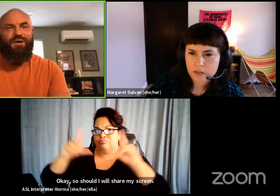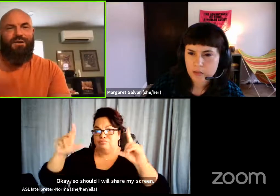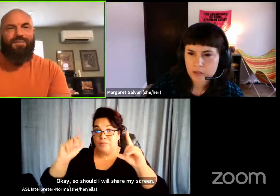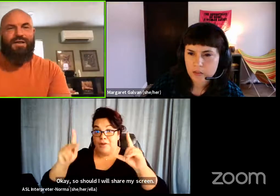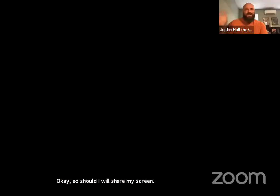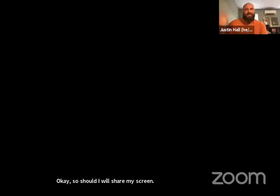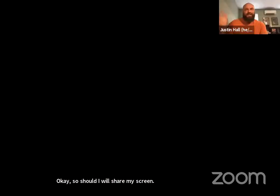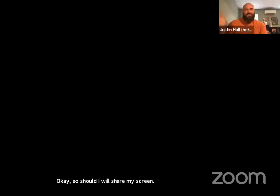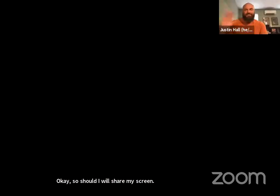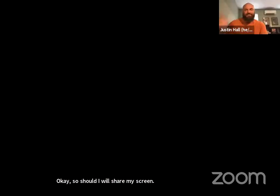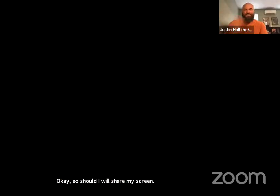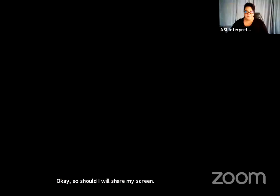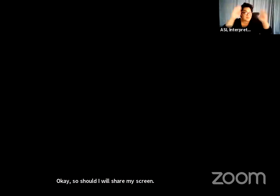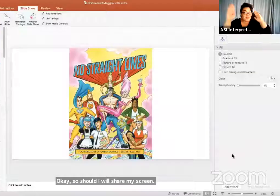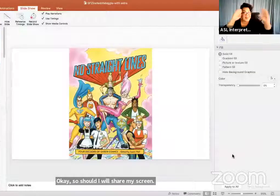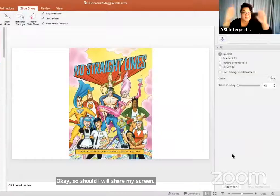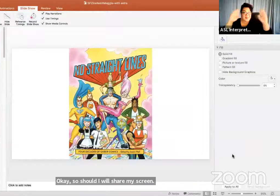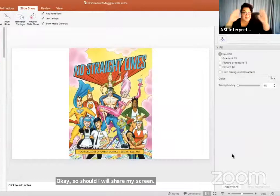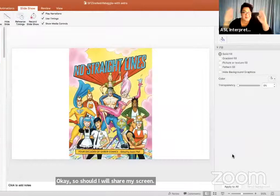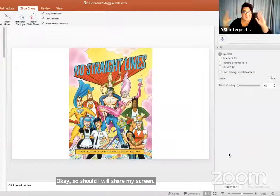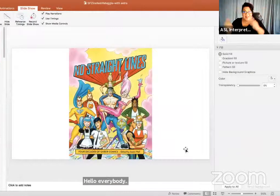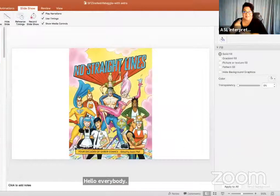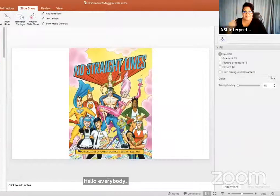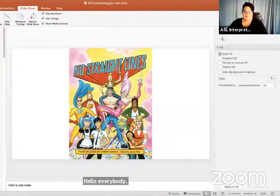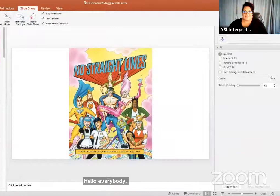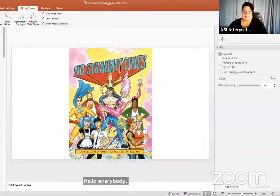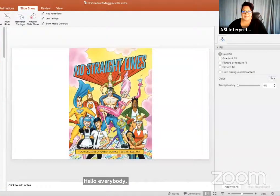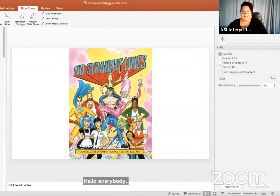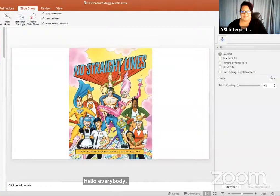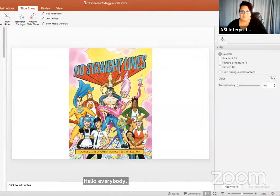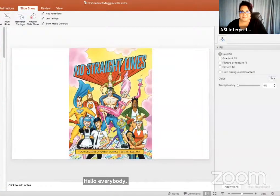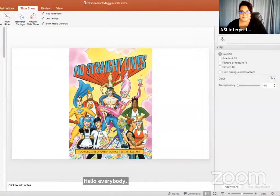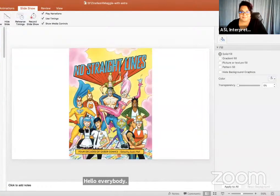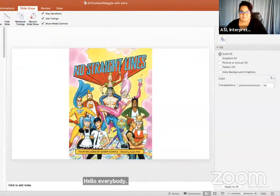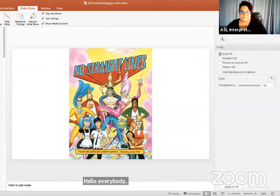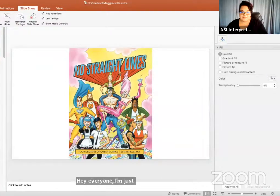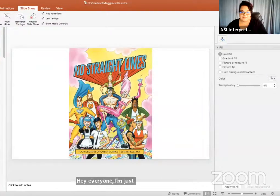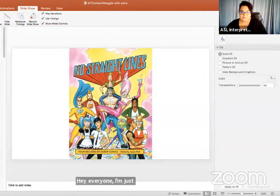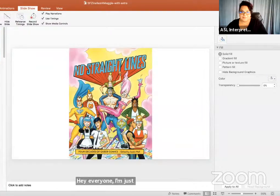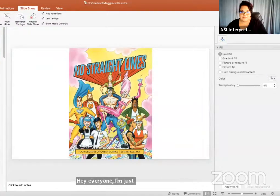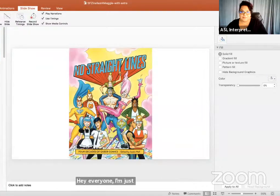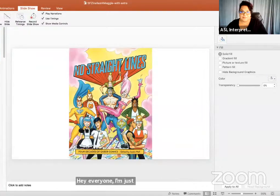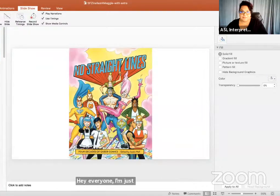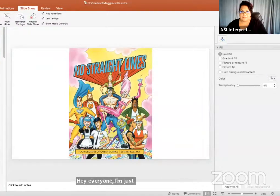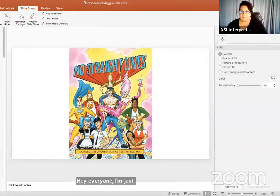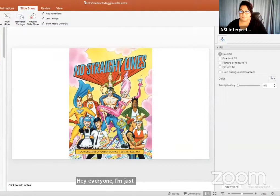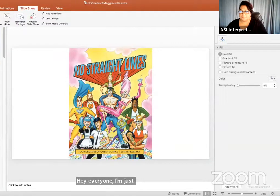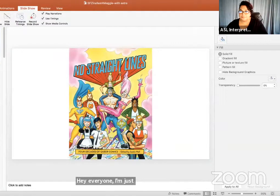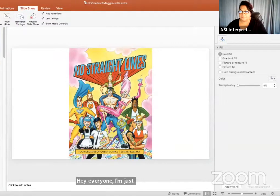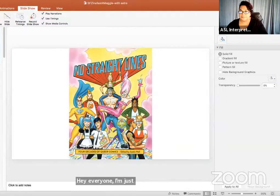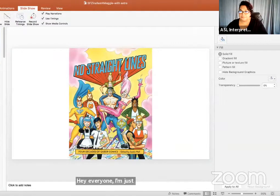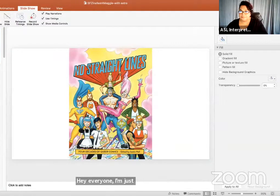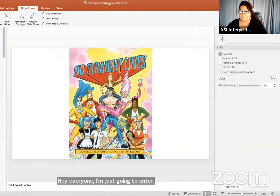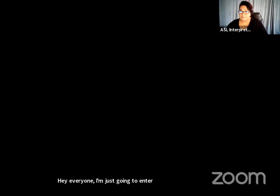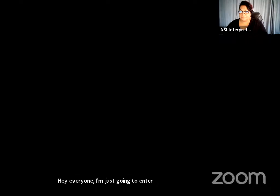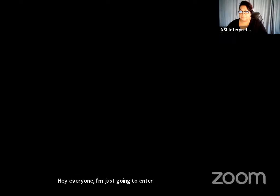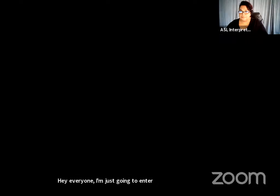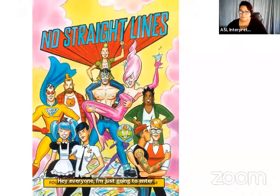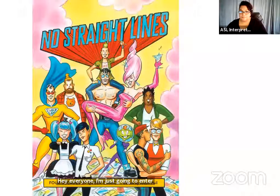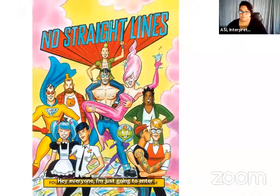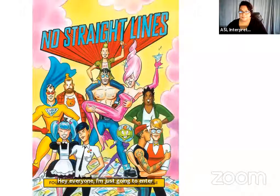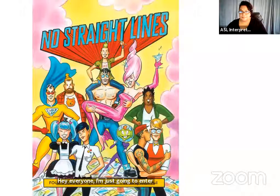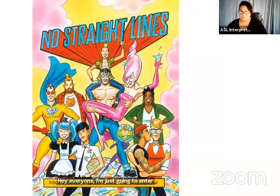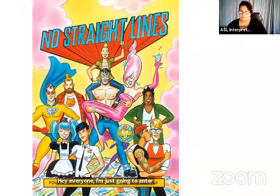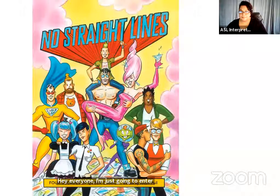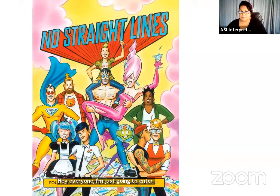Hello, everybody. Hey, everyone. I'm just going to enter into the